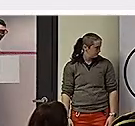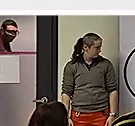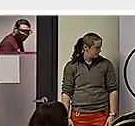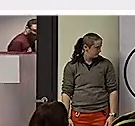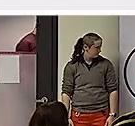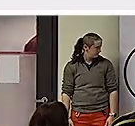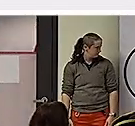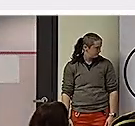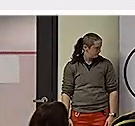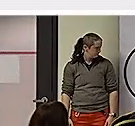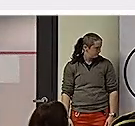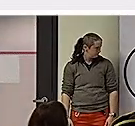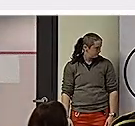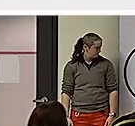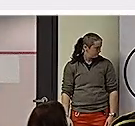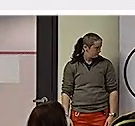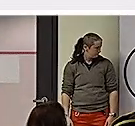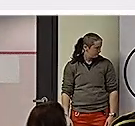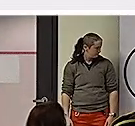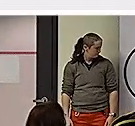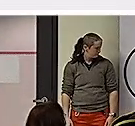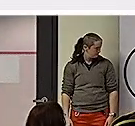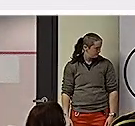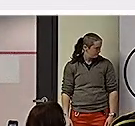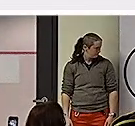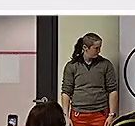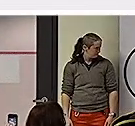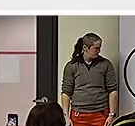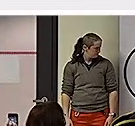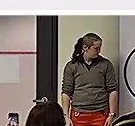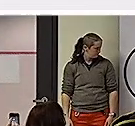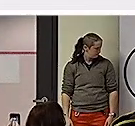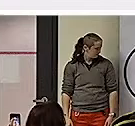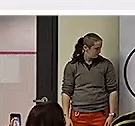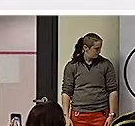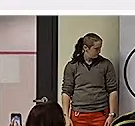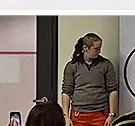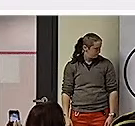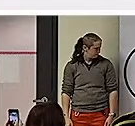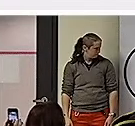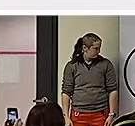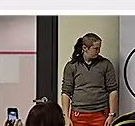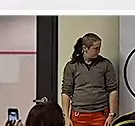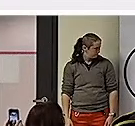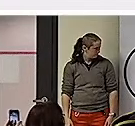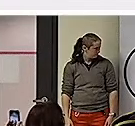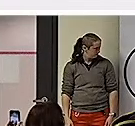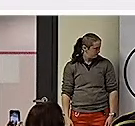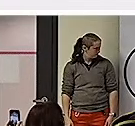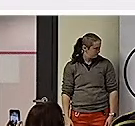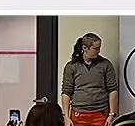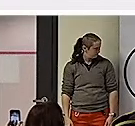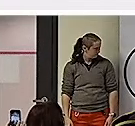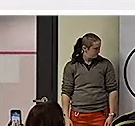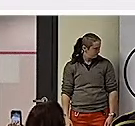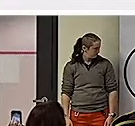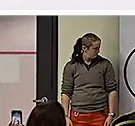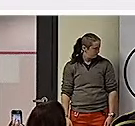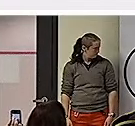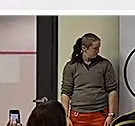Okay, let me see how, let me see. Yeah, just grab that. Okay. Here it